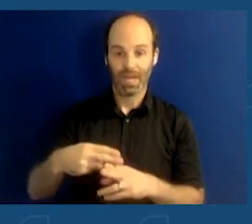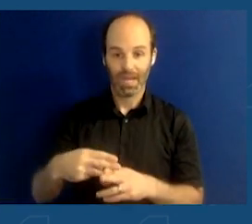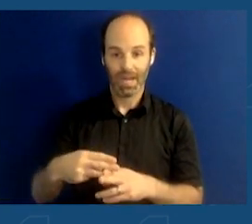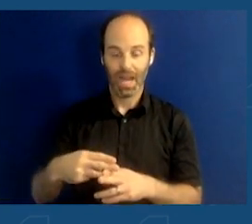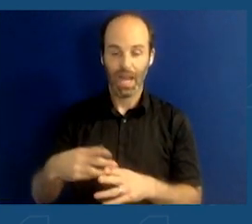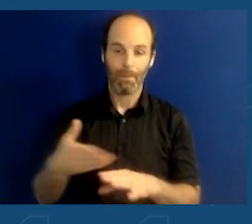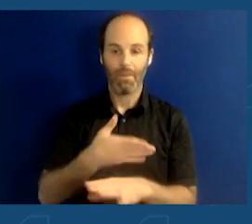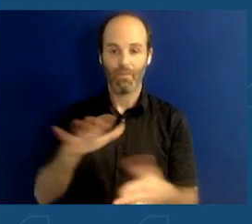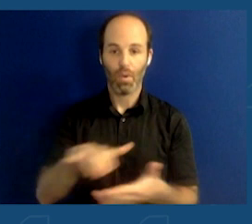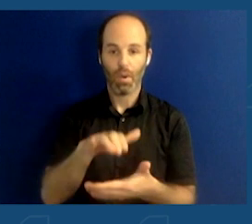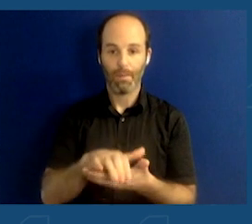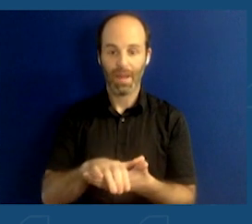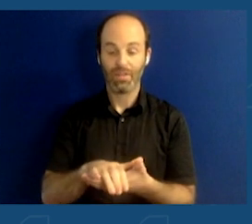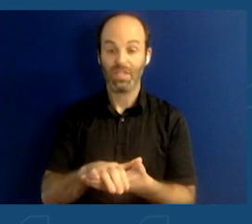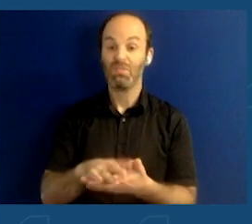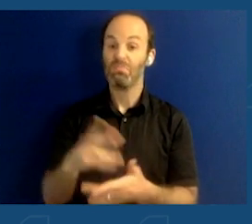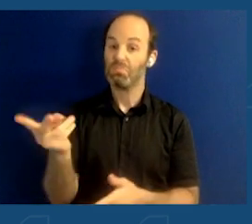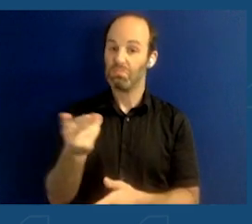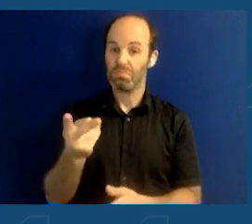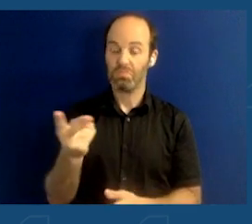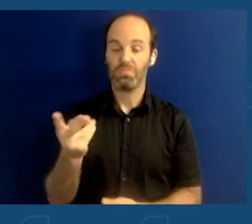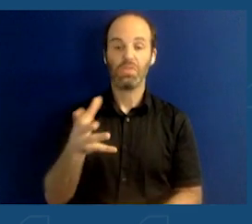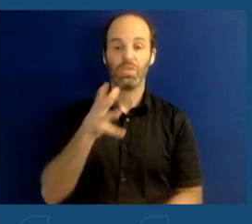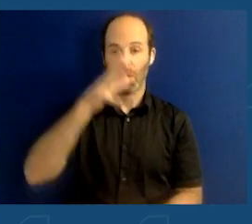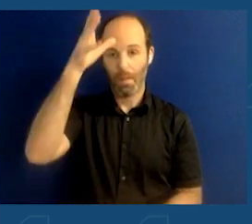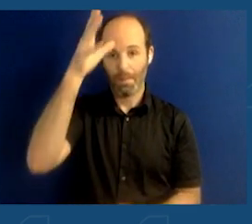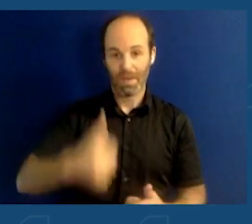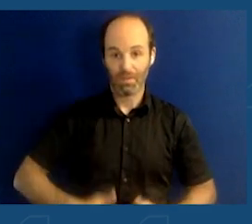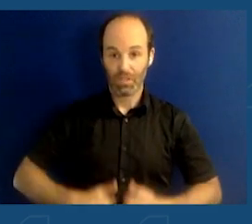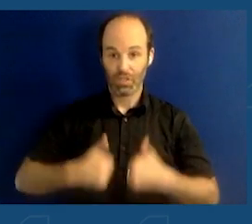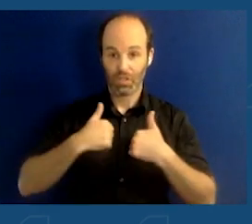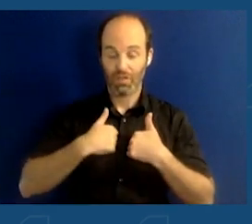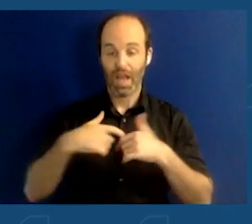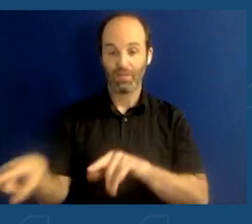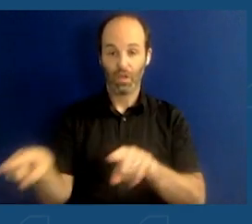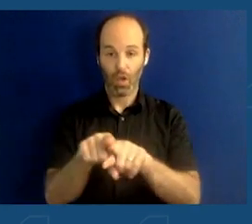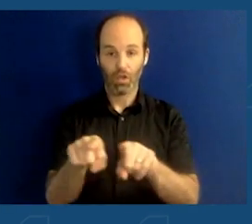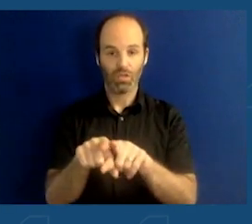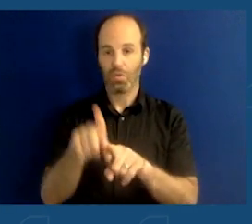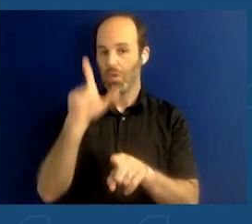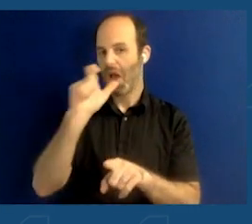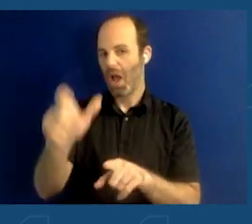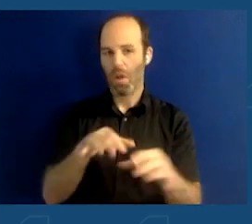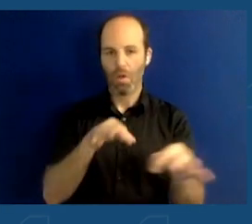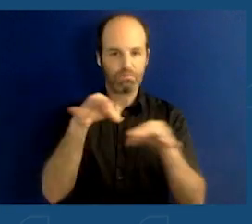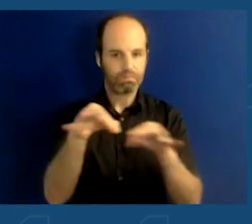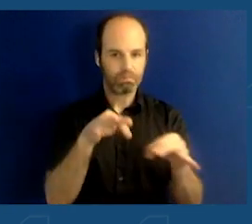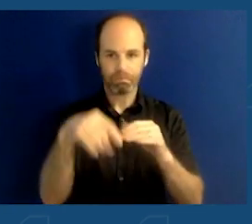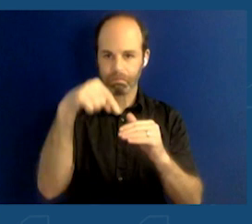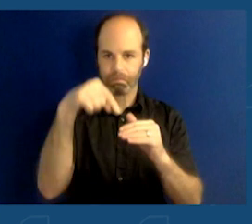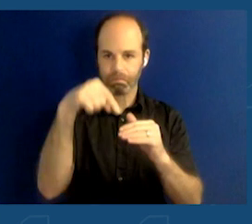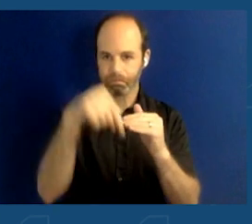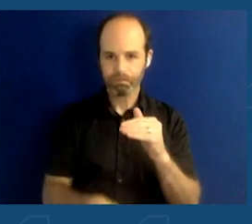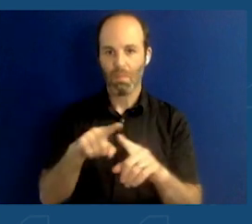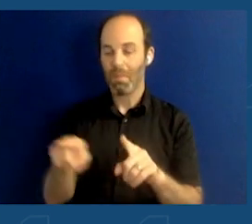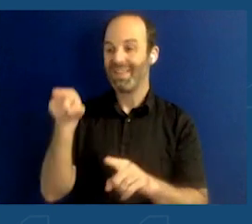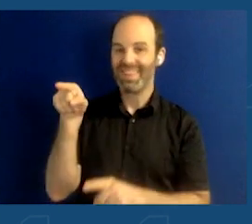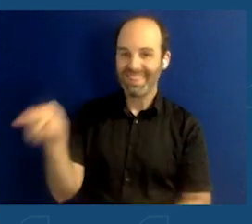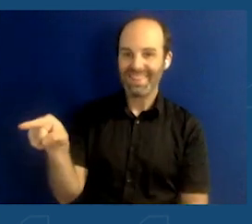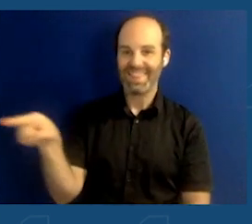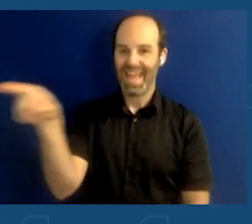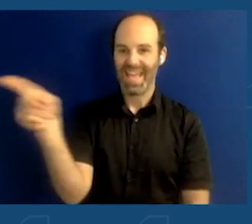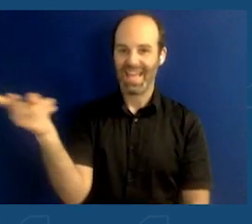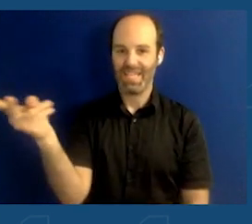survived as well. I am not going to go into the story, but they are not a myth.